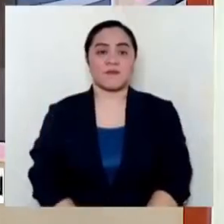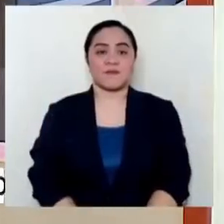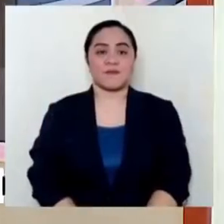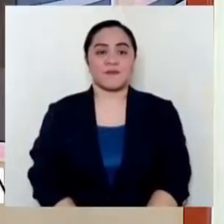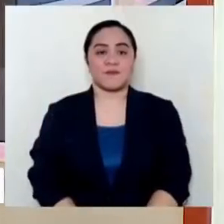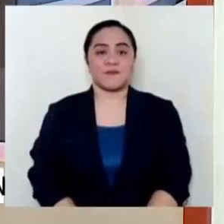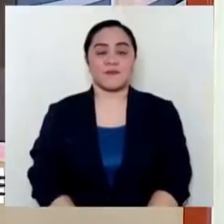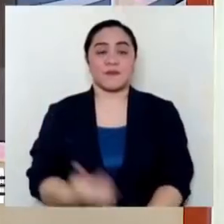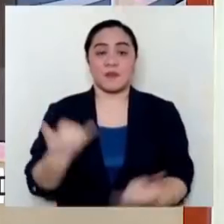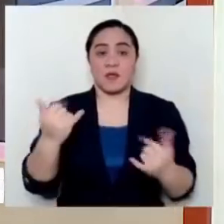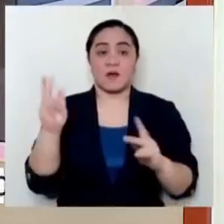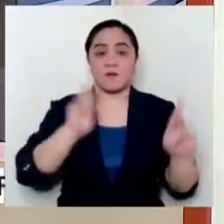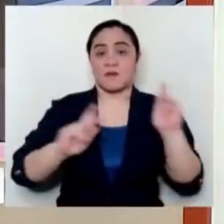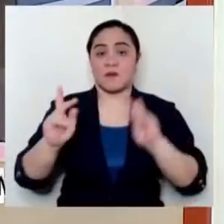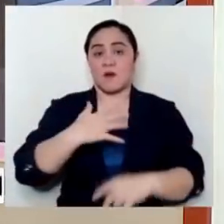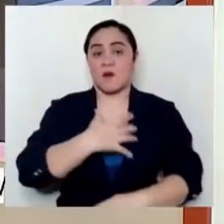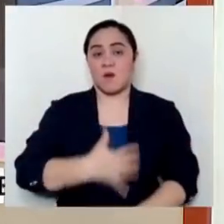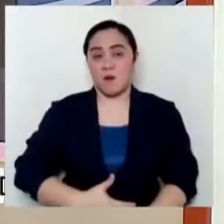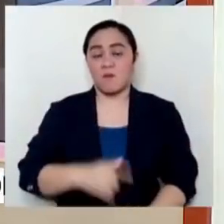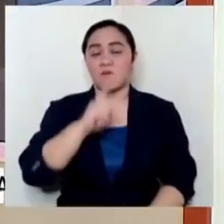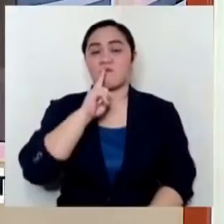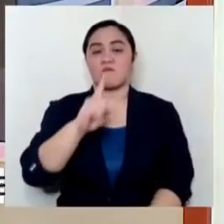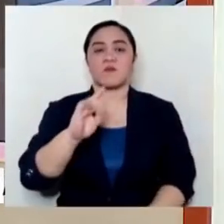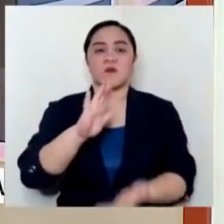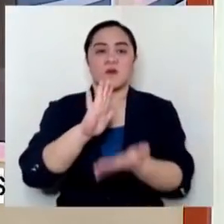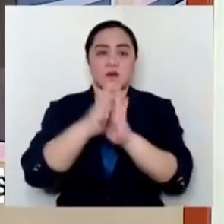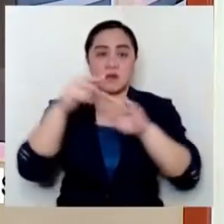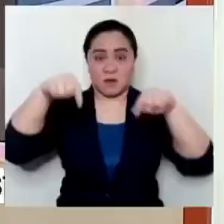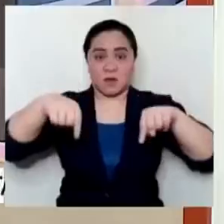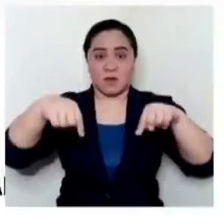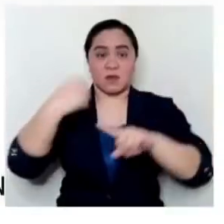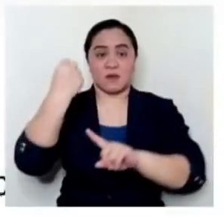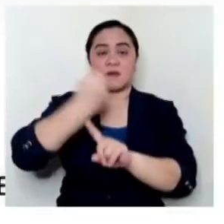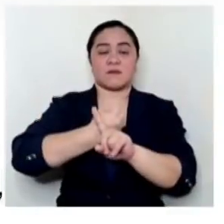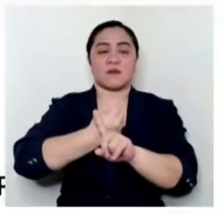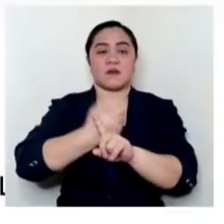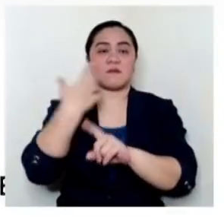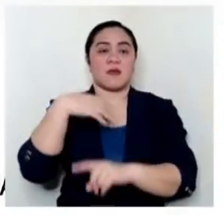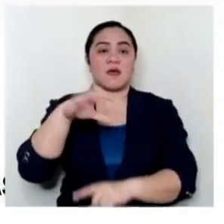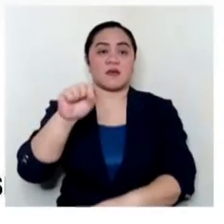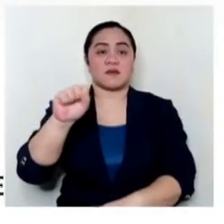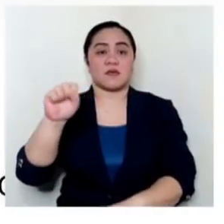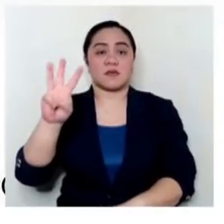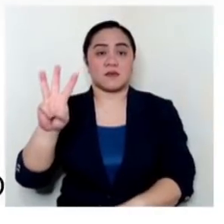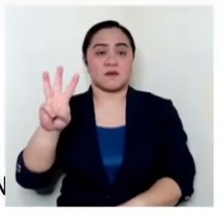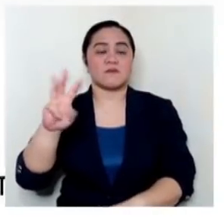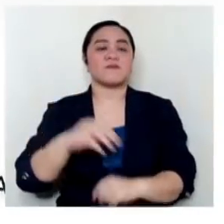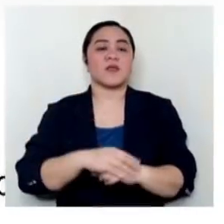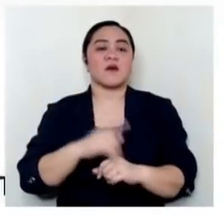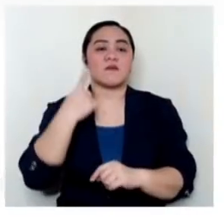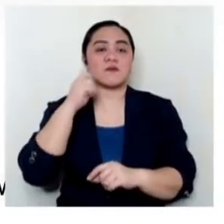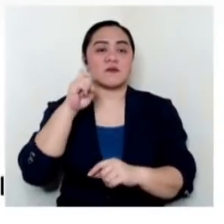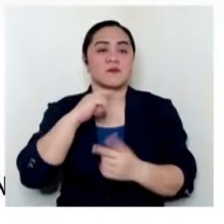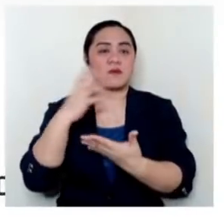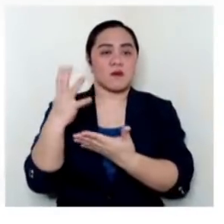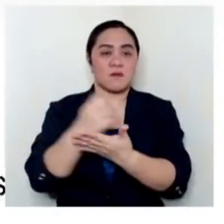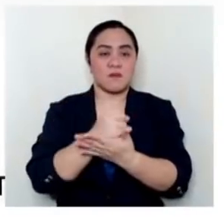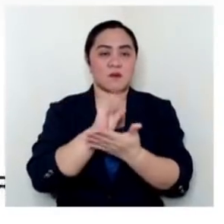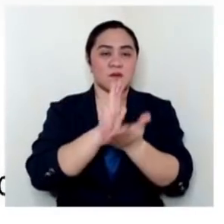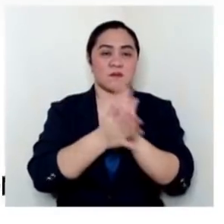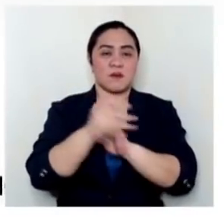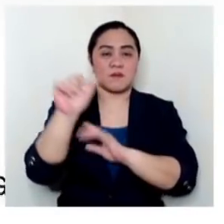Hunger among Filipino families fell in September. According to a social weather station survey, the hunger rate fell to 10%